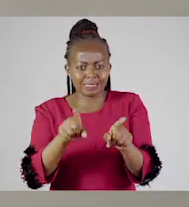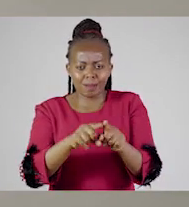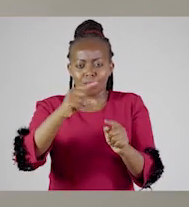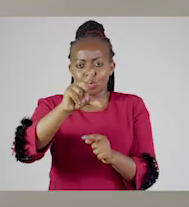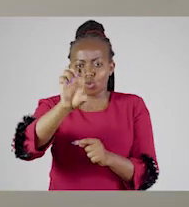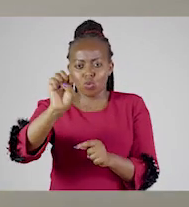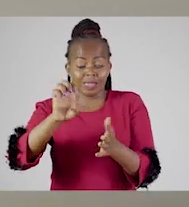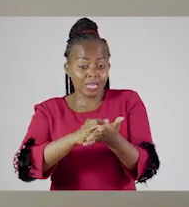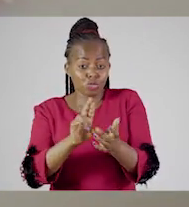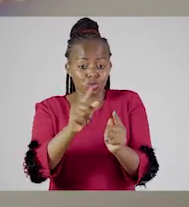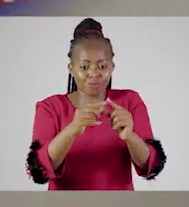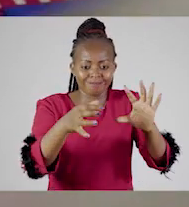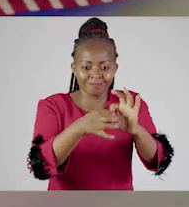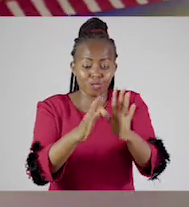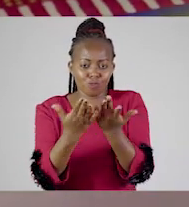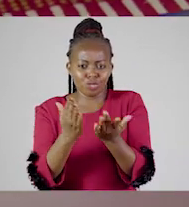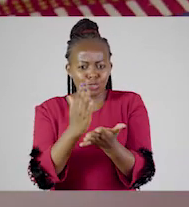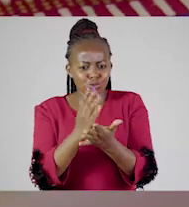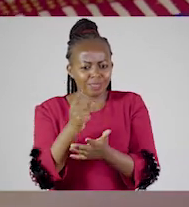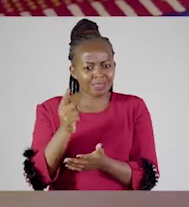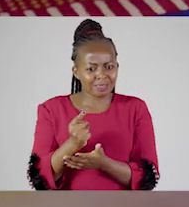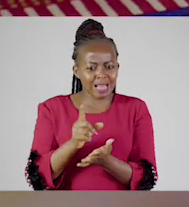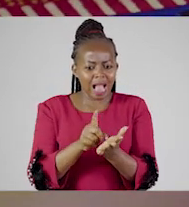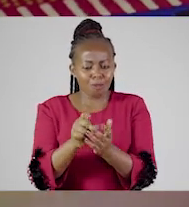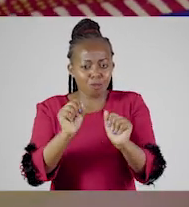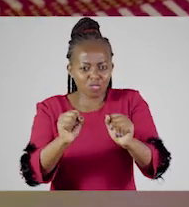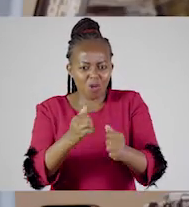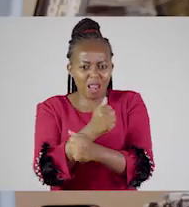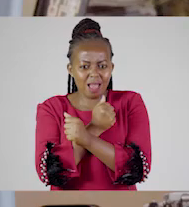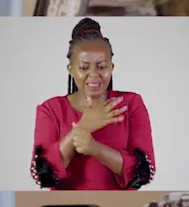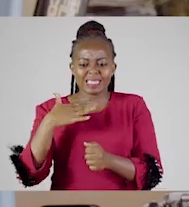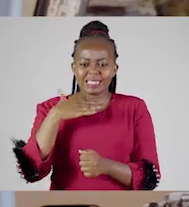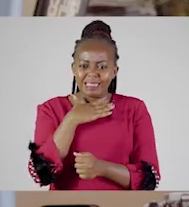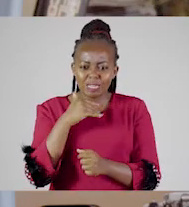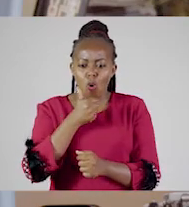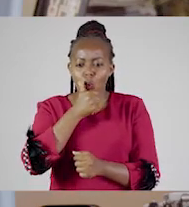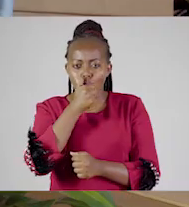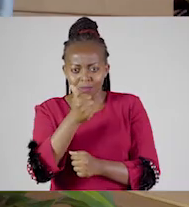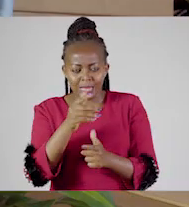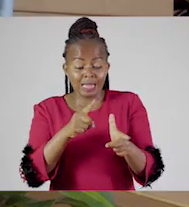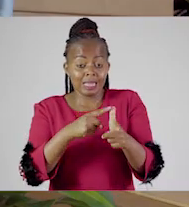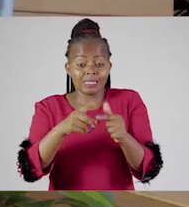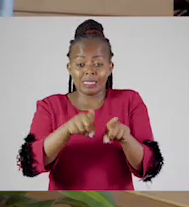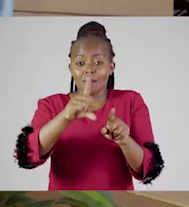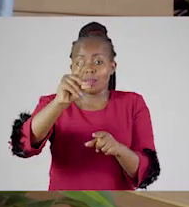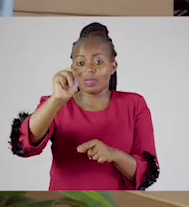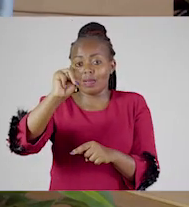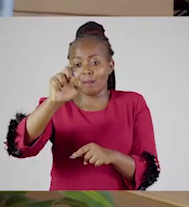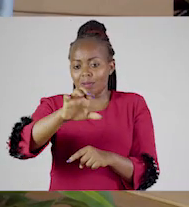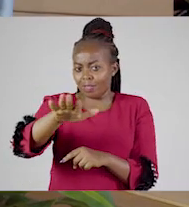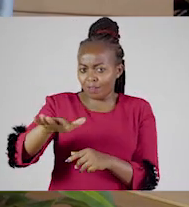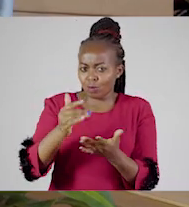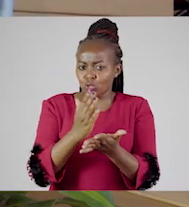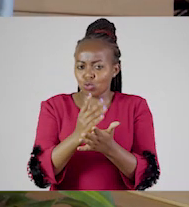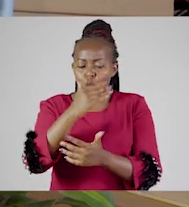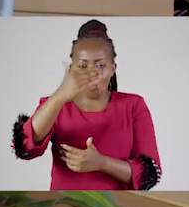to bind books. These insects prefer warm, dark, damp, dirty, and poorly ventilated conditions. Mm.